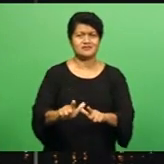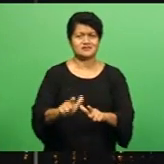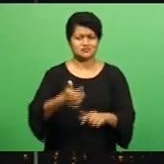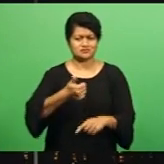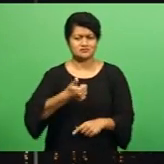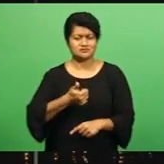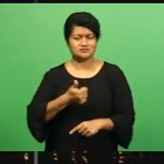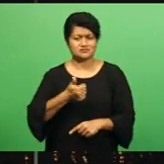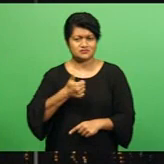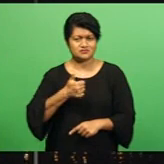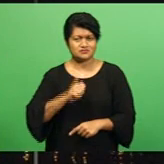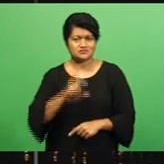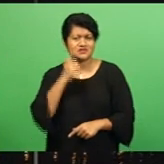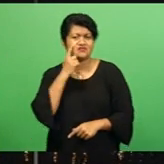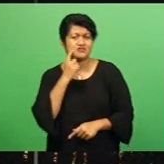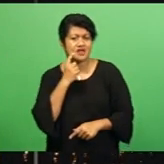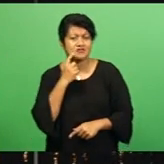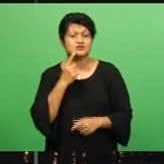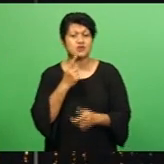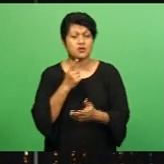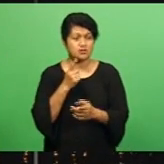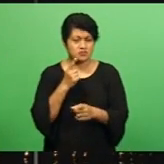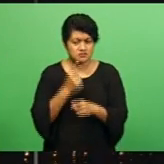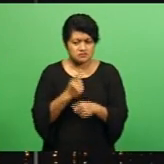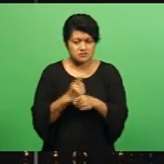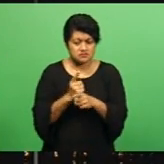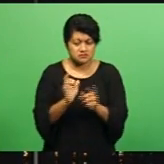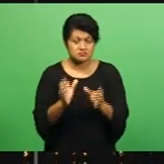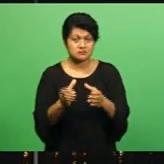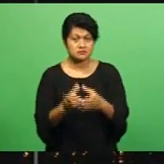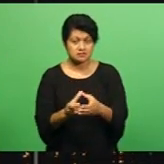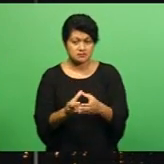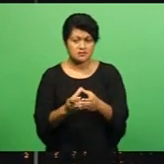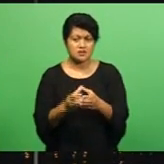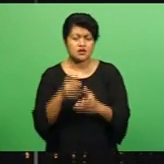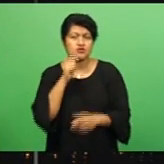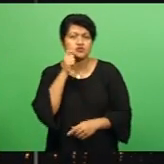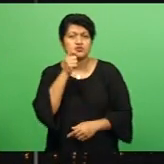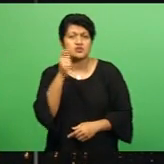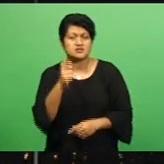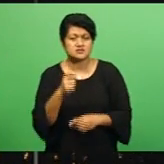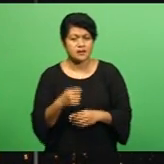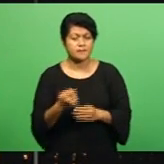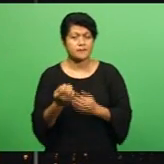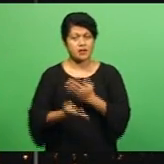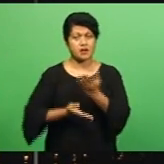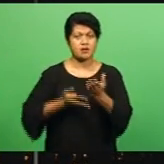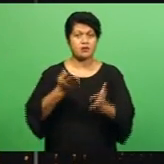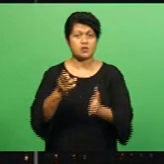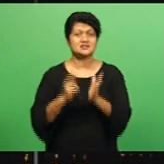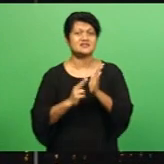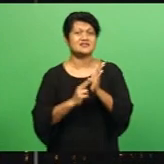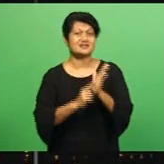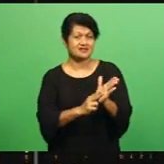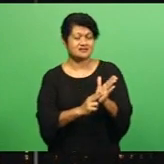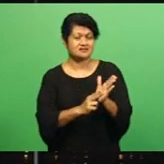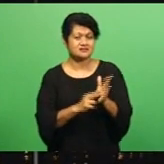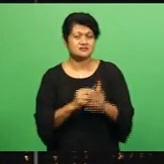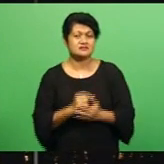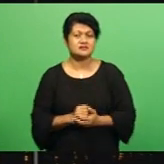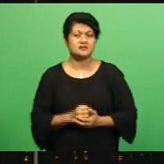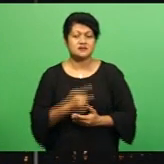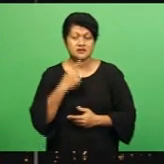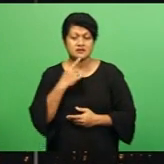Zealand. Speaking at the ANZ Fiji Excellence in Tourism Awards 2019 in Nandi, Bainimarama stresses they are willing